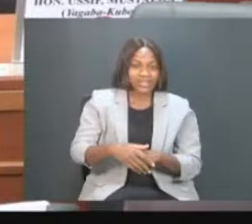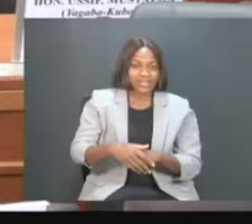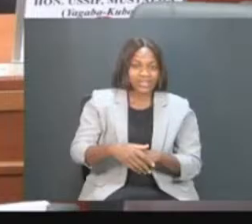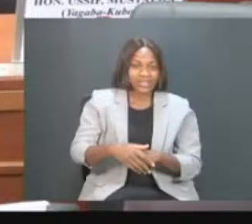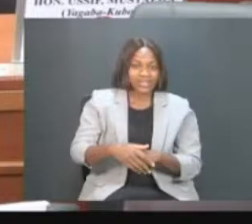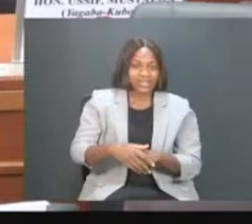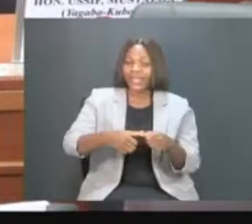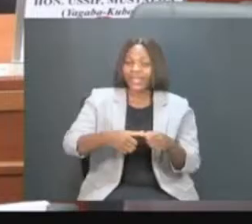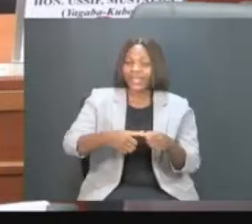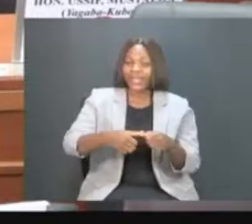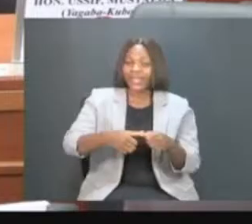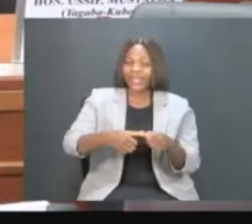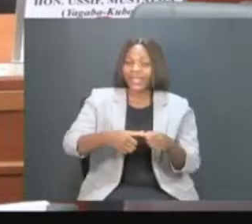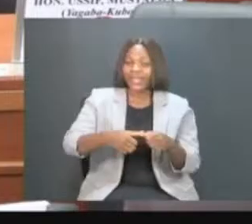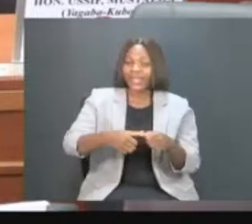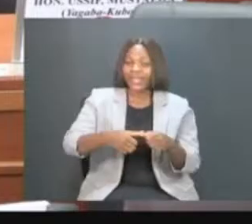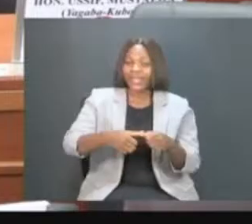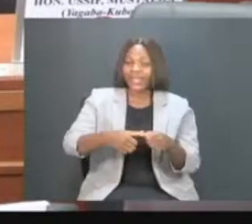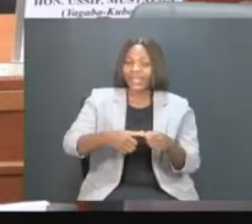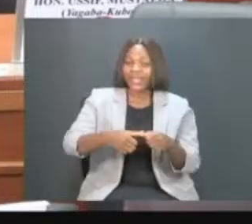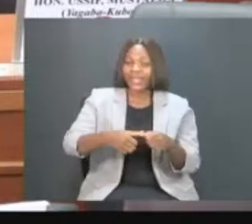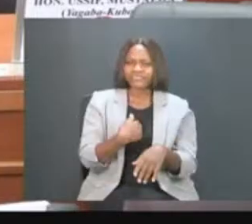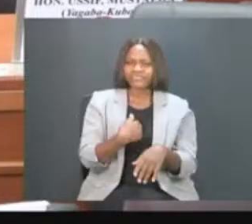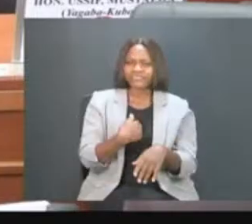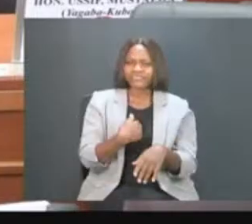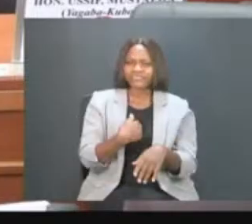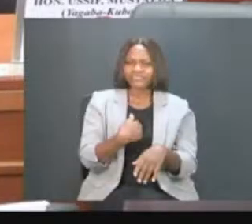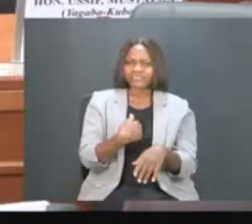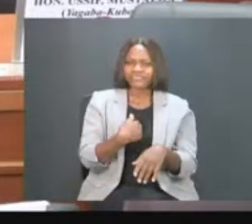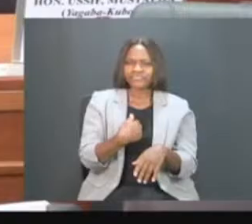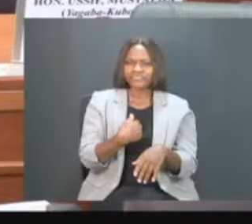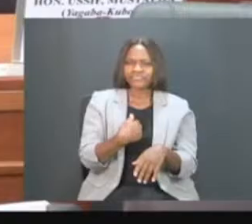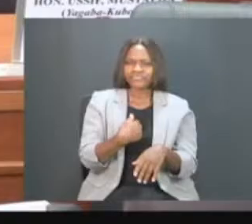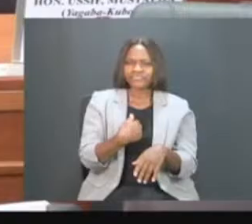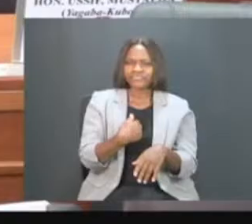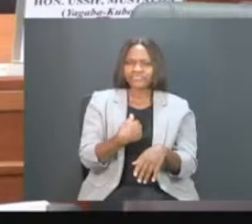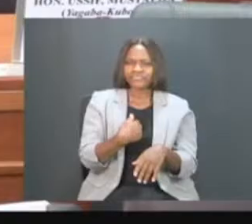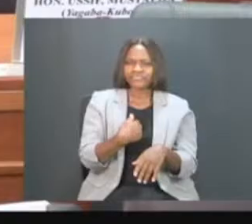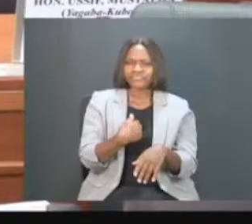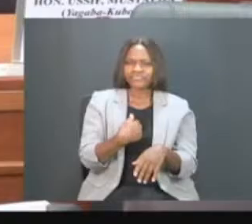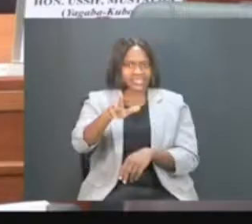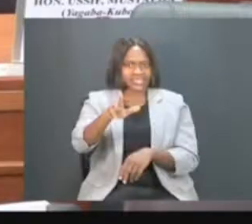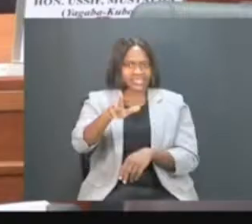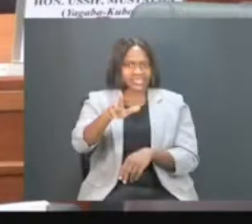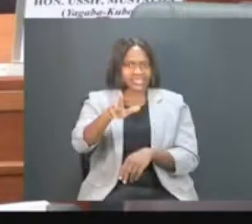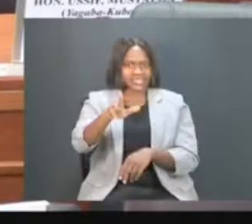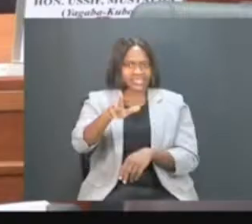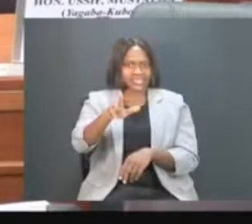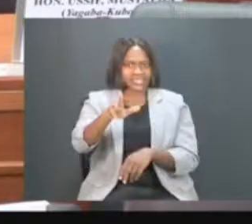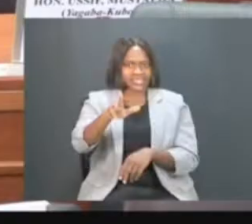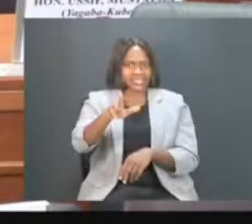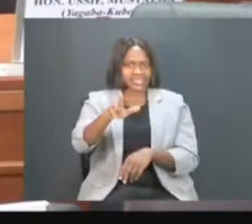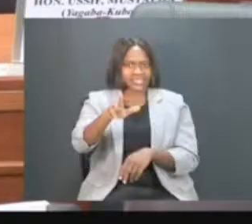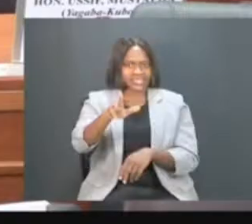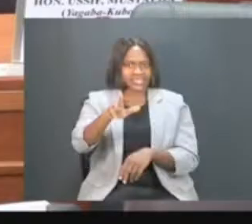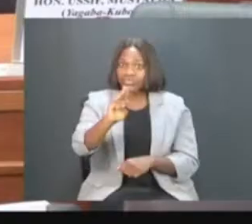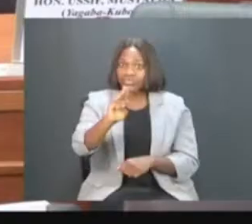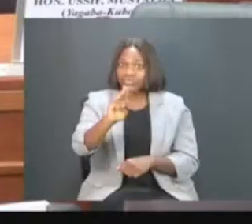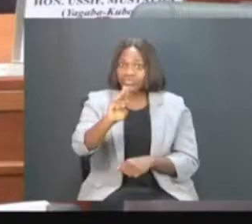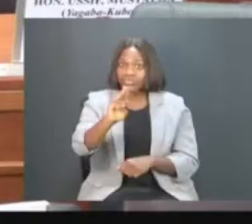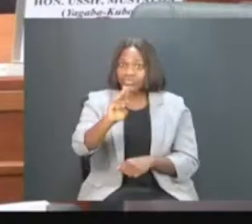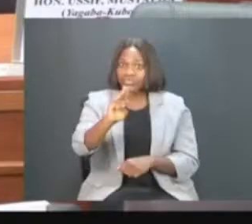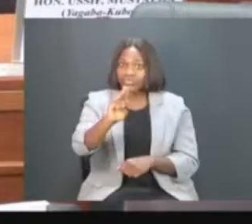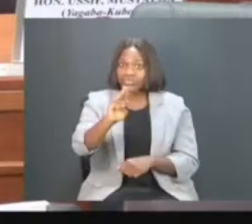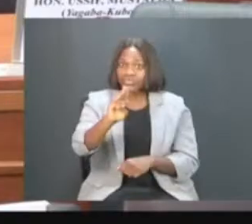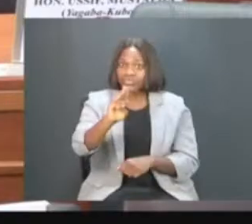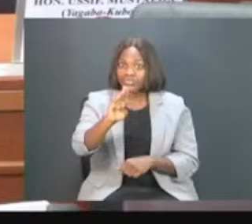3, 3. One job, 3 staff, 3 shifts. Mr. Speaker, we have read this